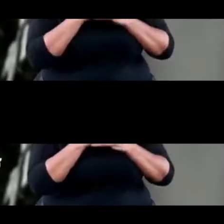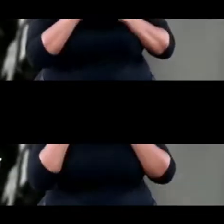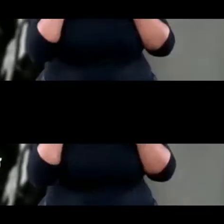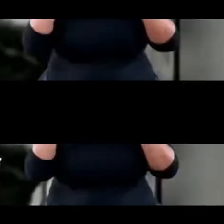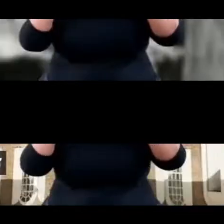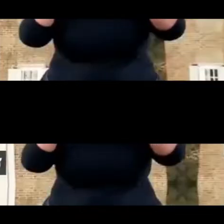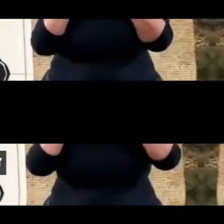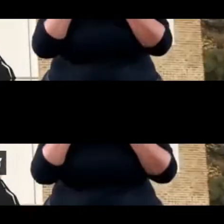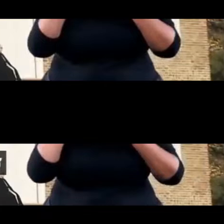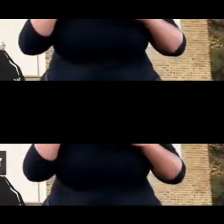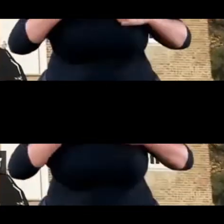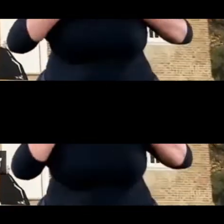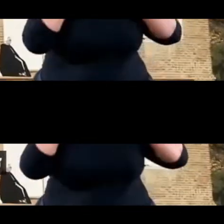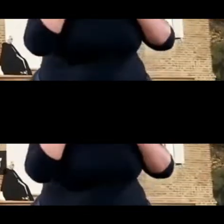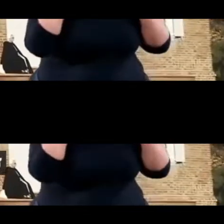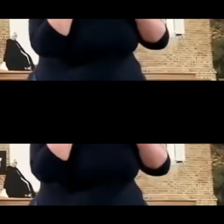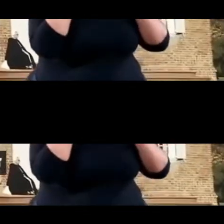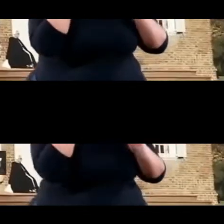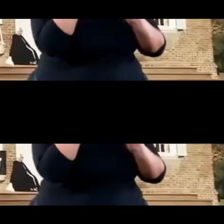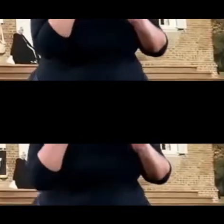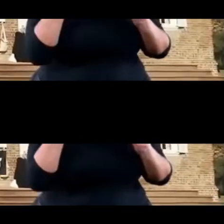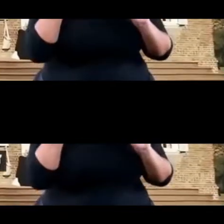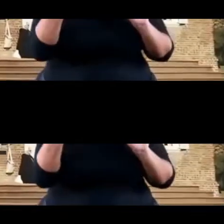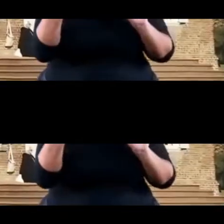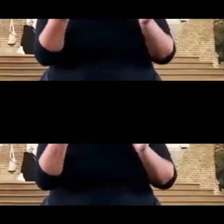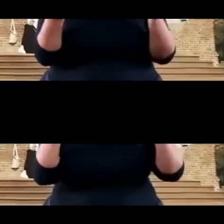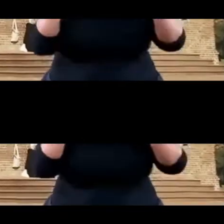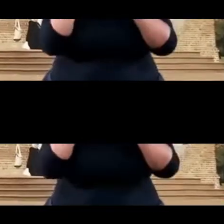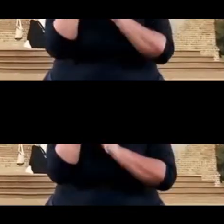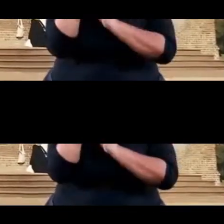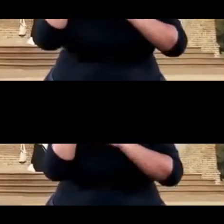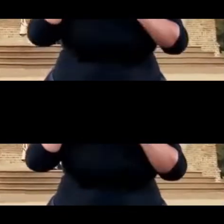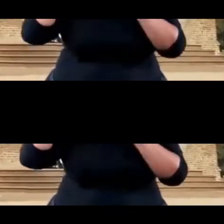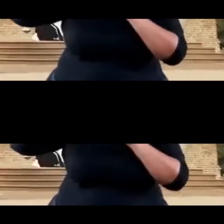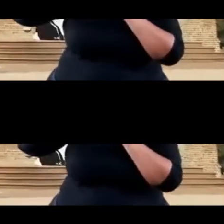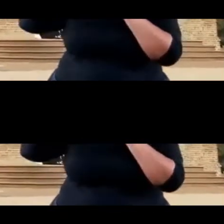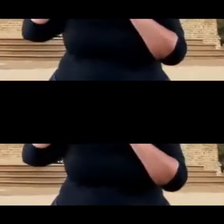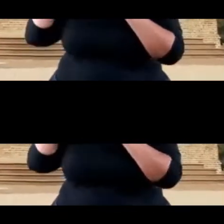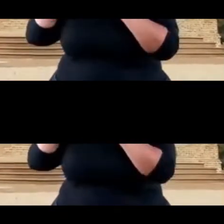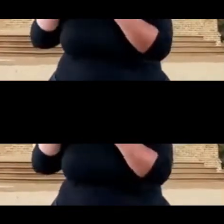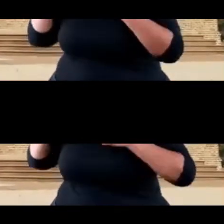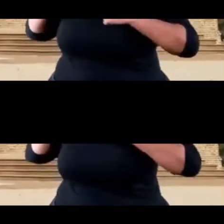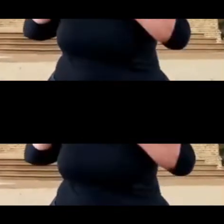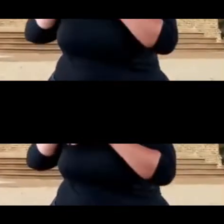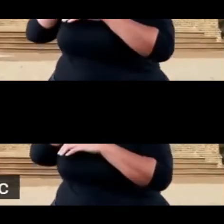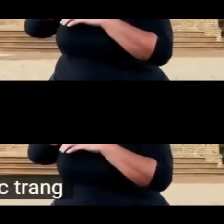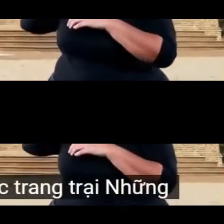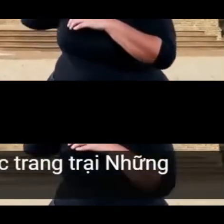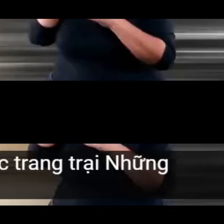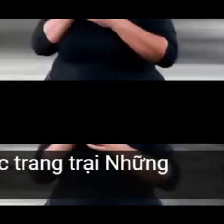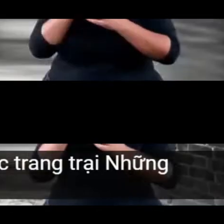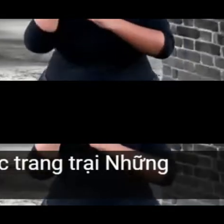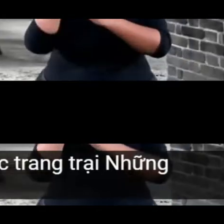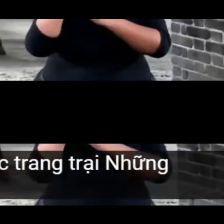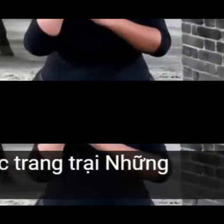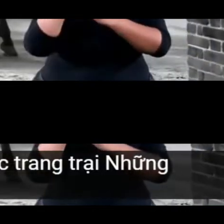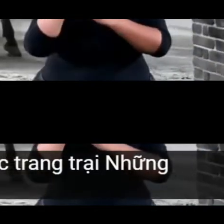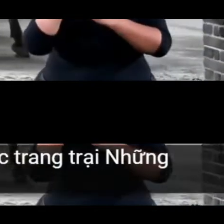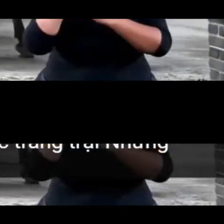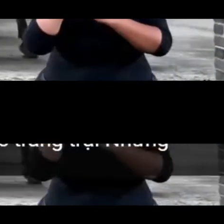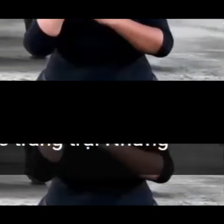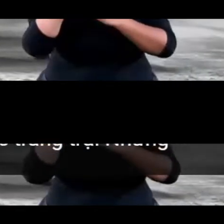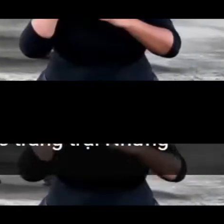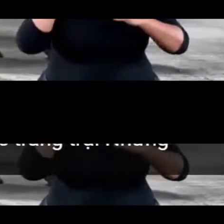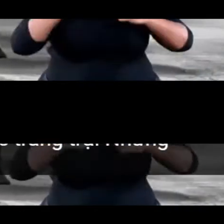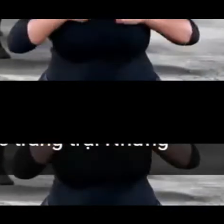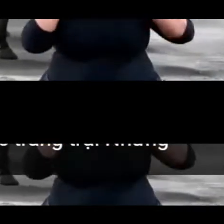city. Many of the families who lived in the city had more money than the families who lived on farms. Colonists